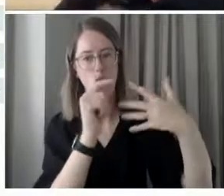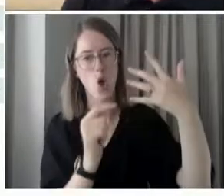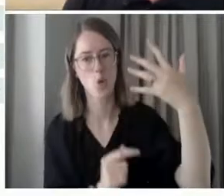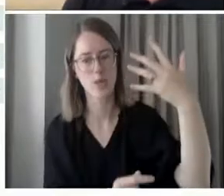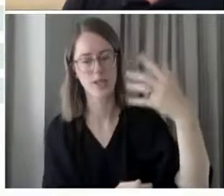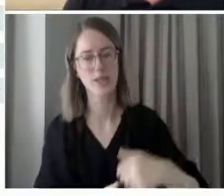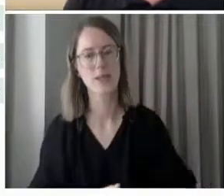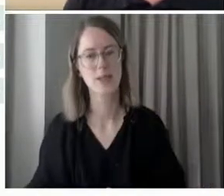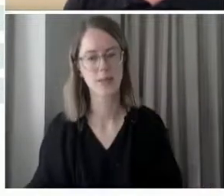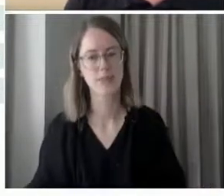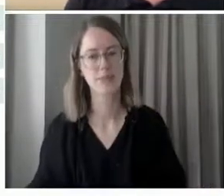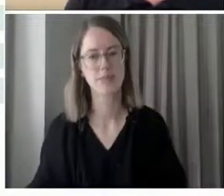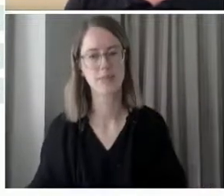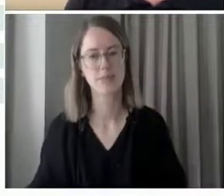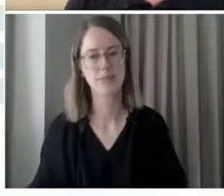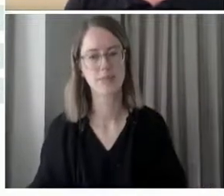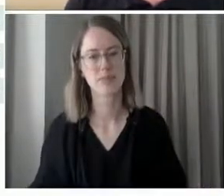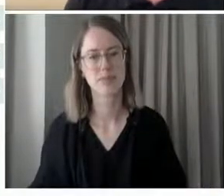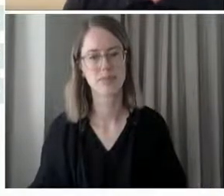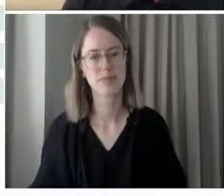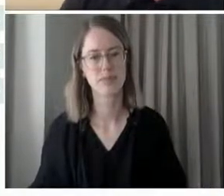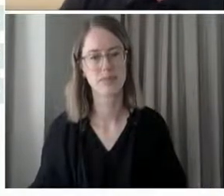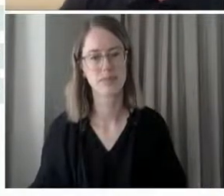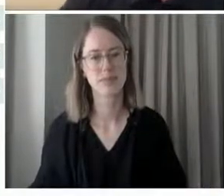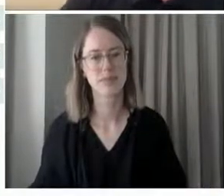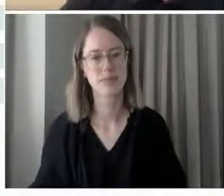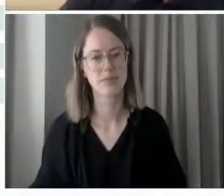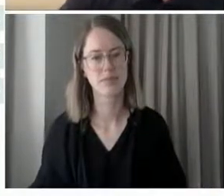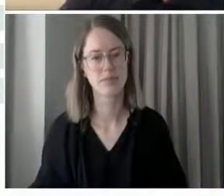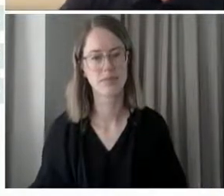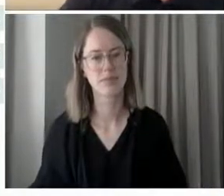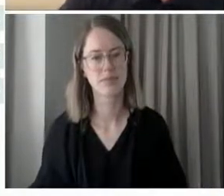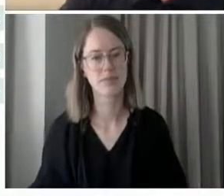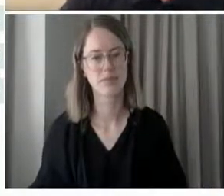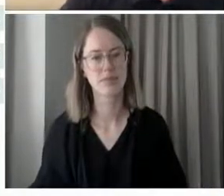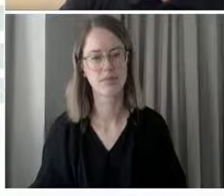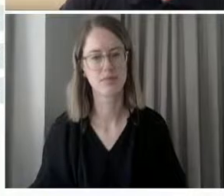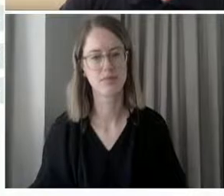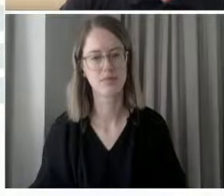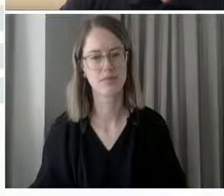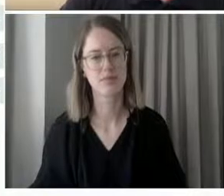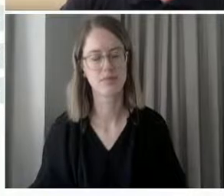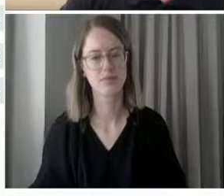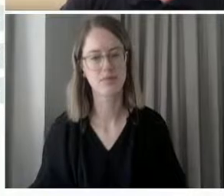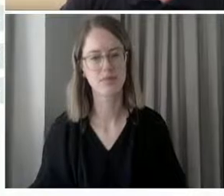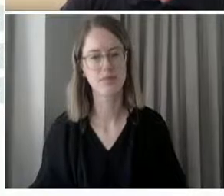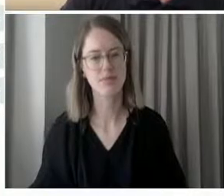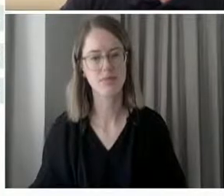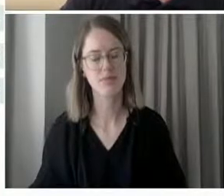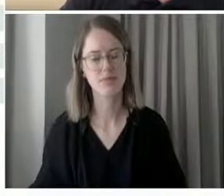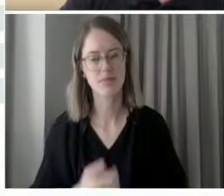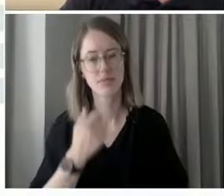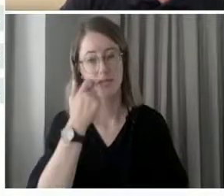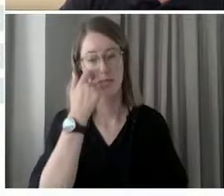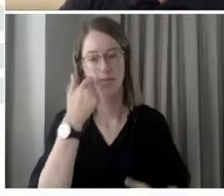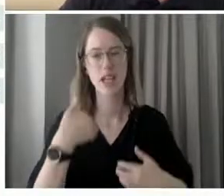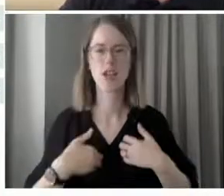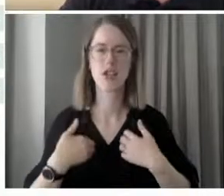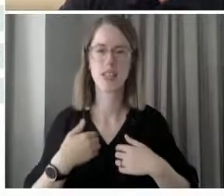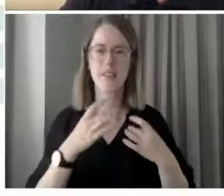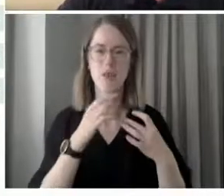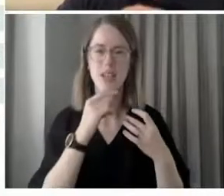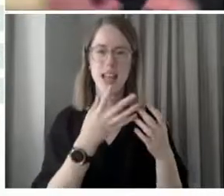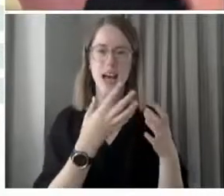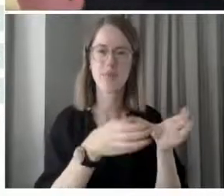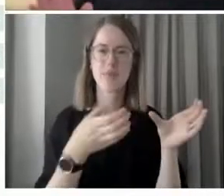with visual arts, it ticks up a little bit higher. What's interesting here is if we start splitting that by